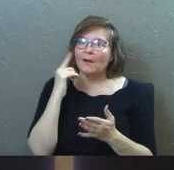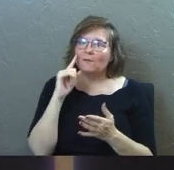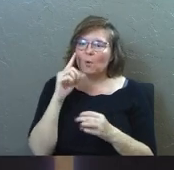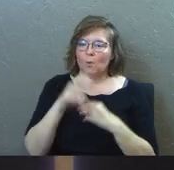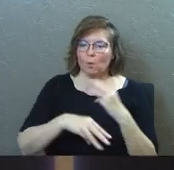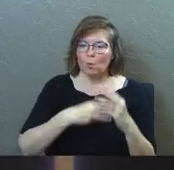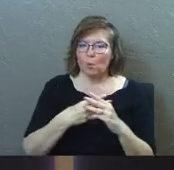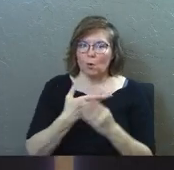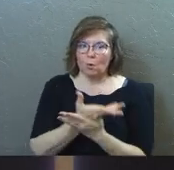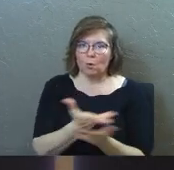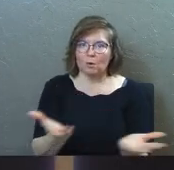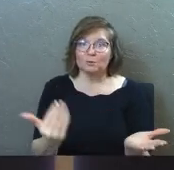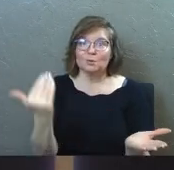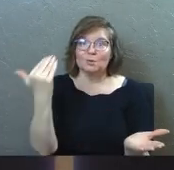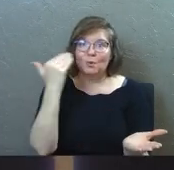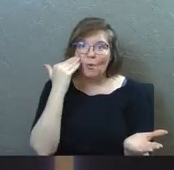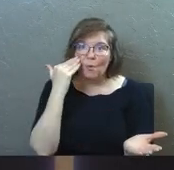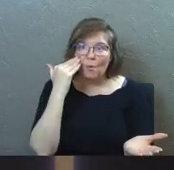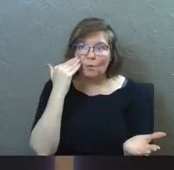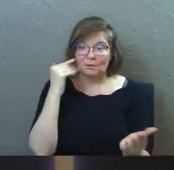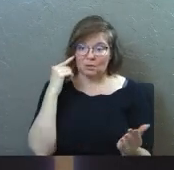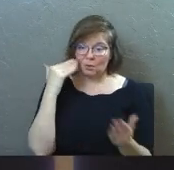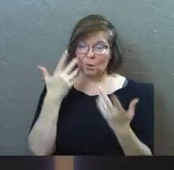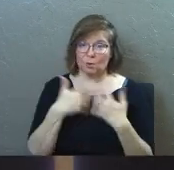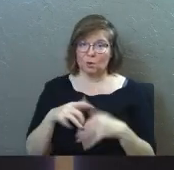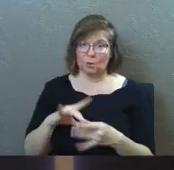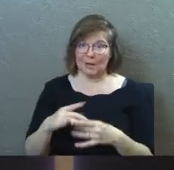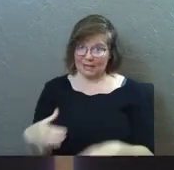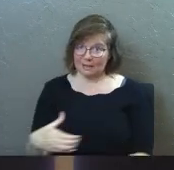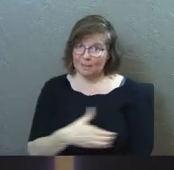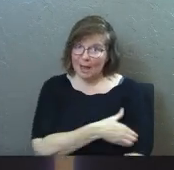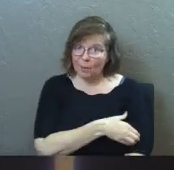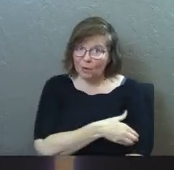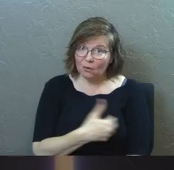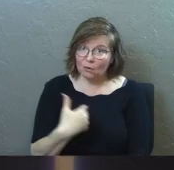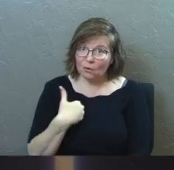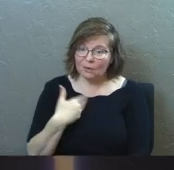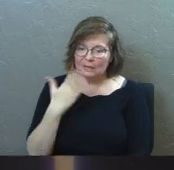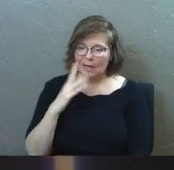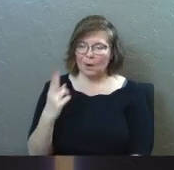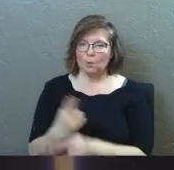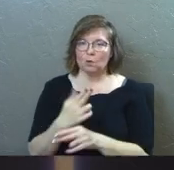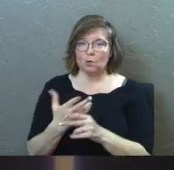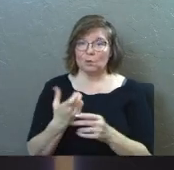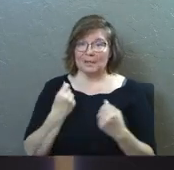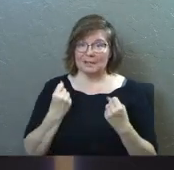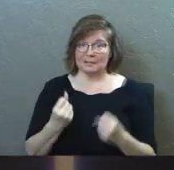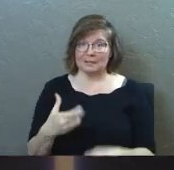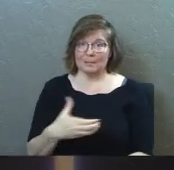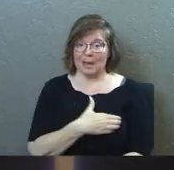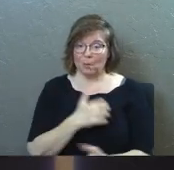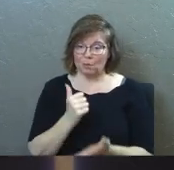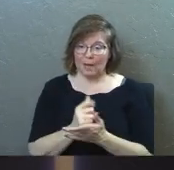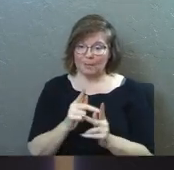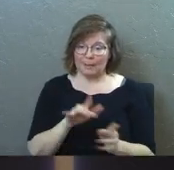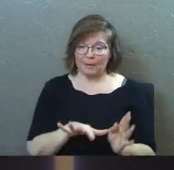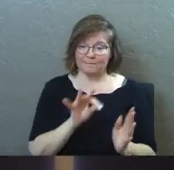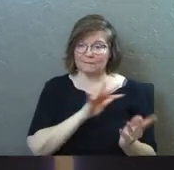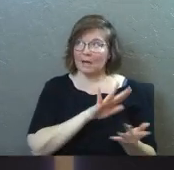know. Did you know this unity has a power? God's going to use this power to help people find